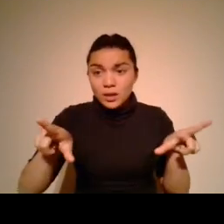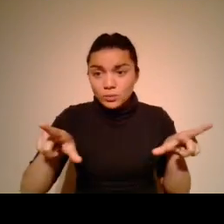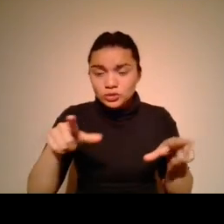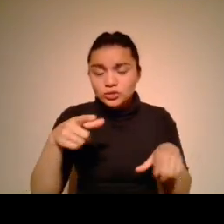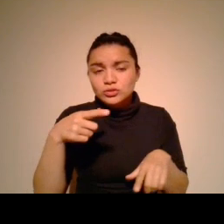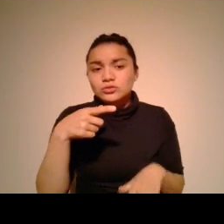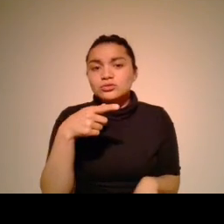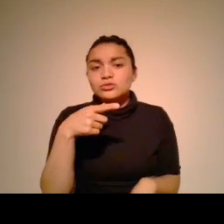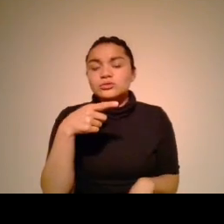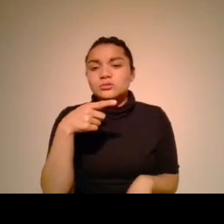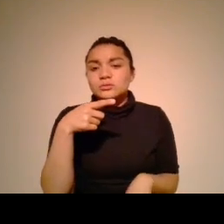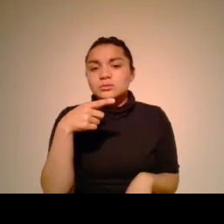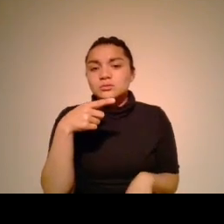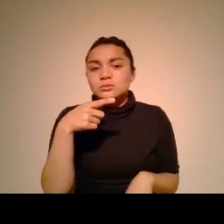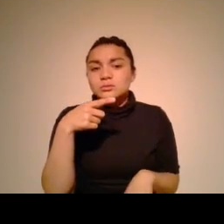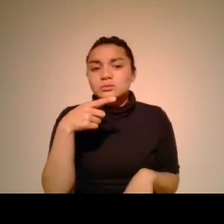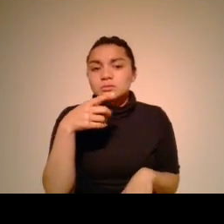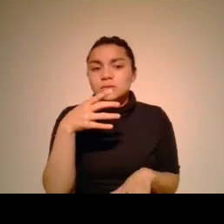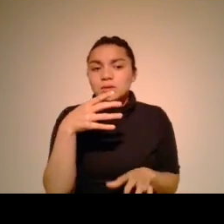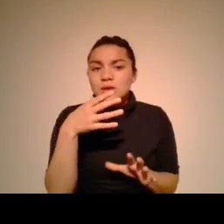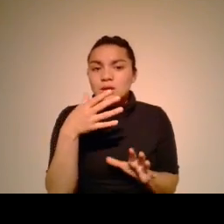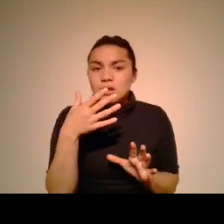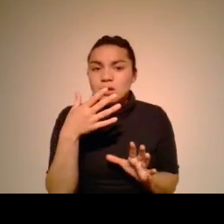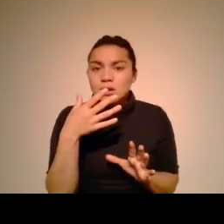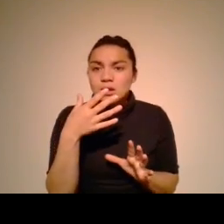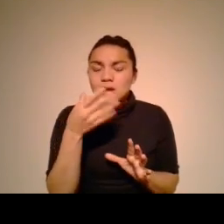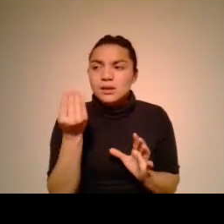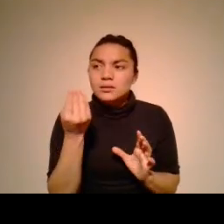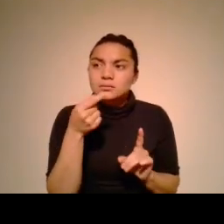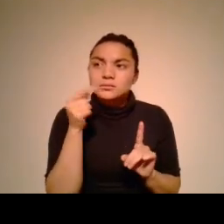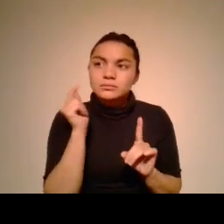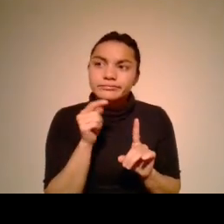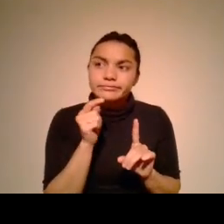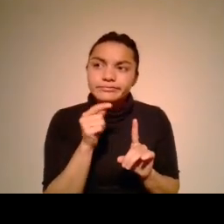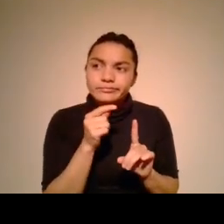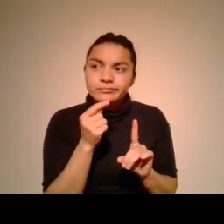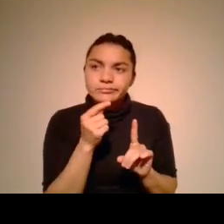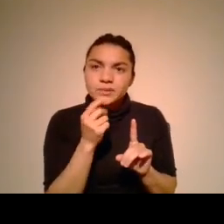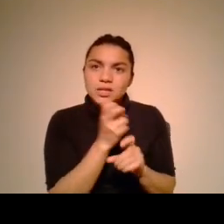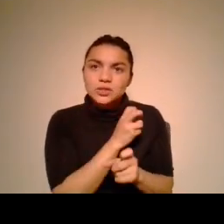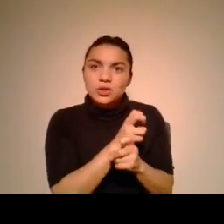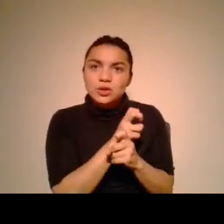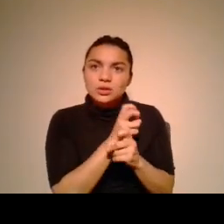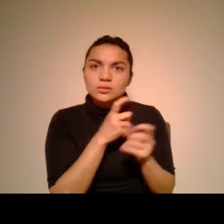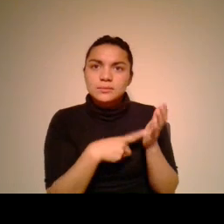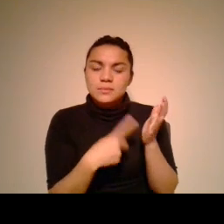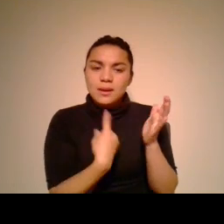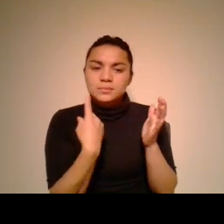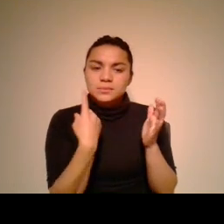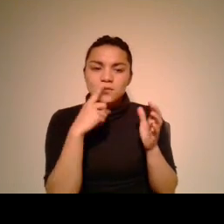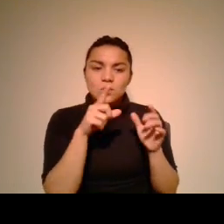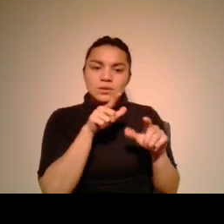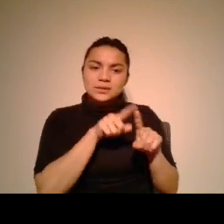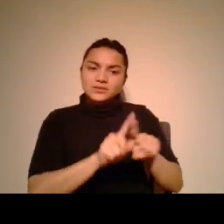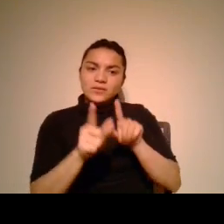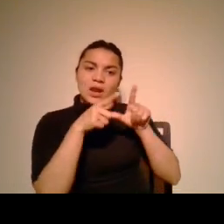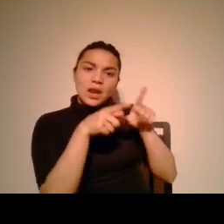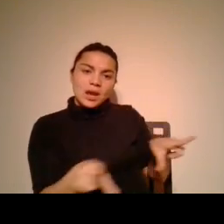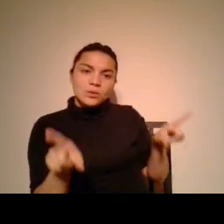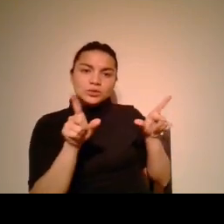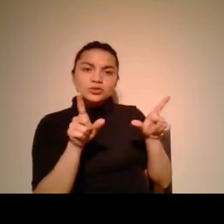in communicating that you're not used to doing. And one of the things that I'm asking linguists to do is to push some of your